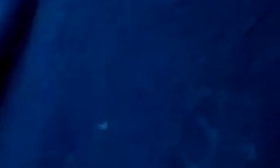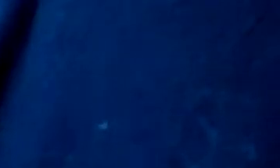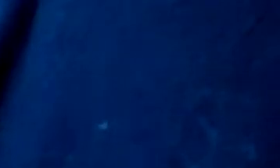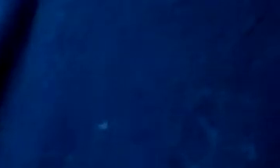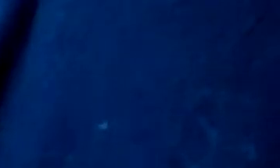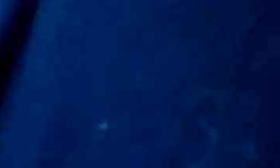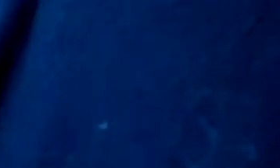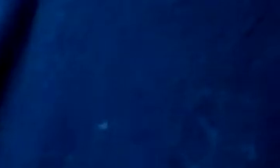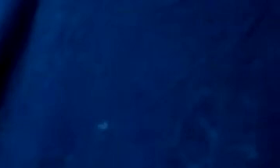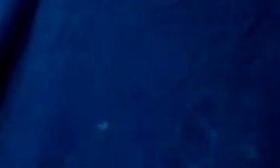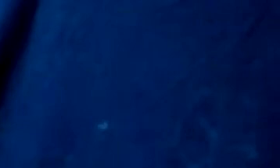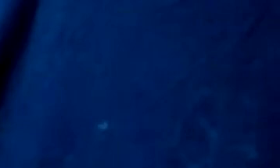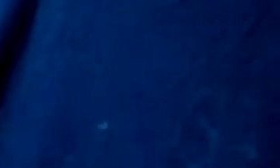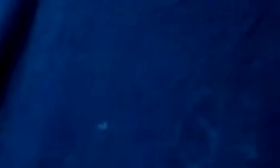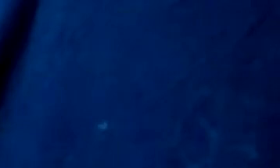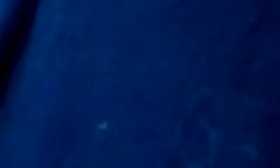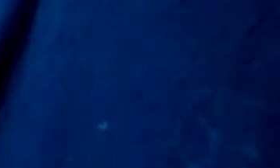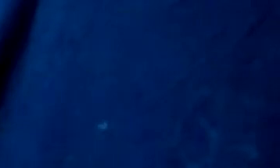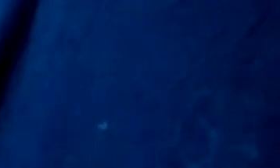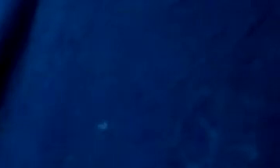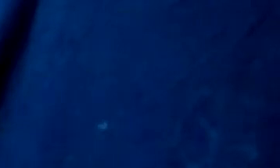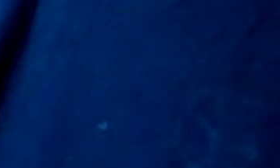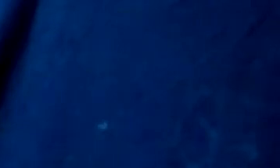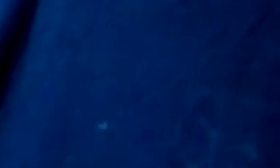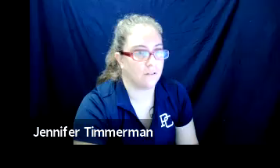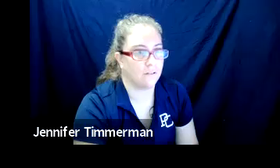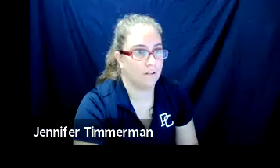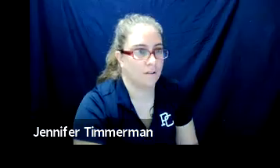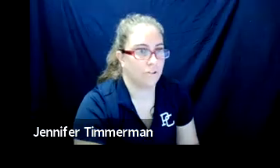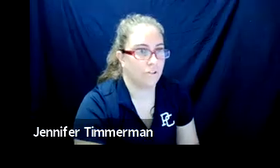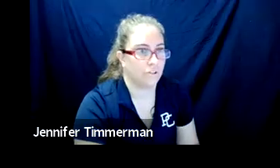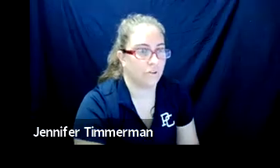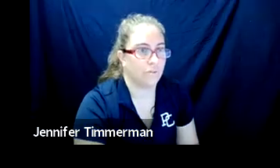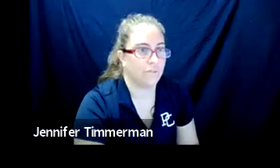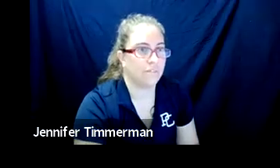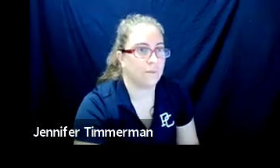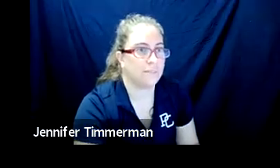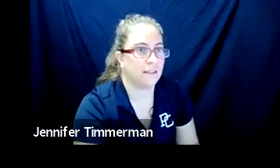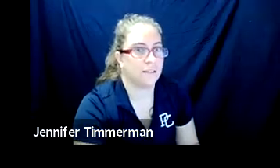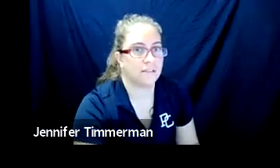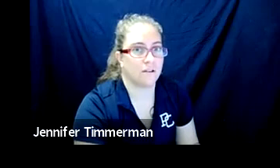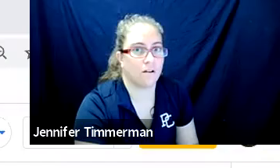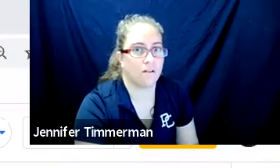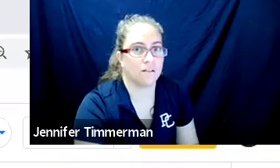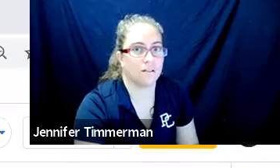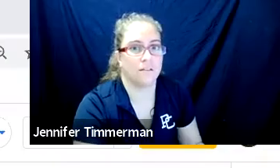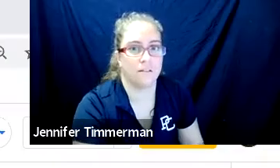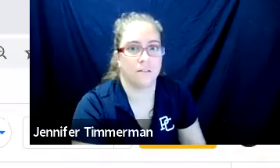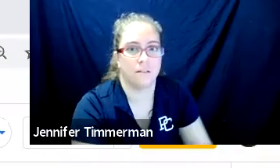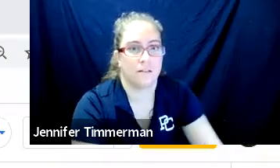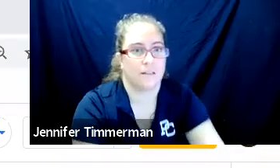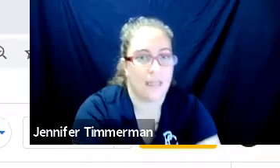screen one more time real quick. And I will show you. This website is called